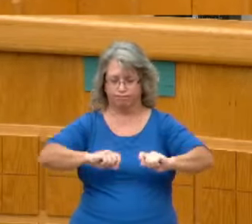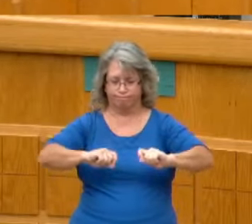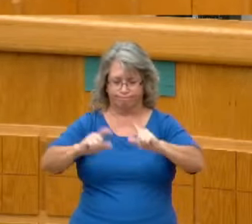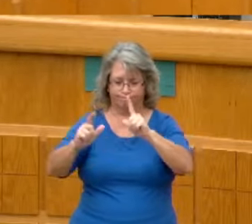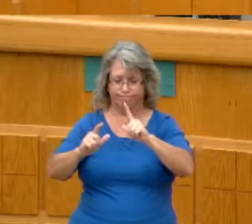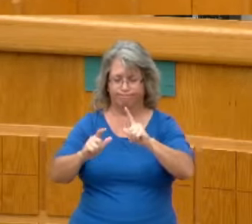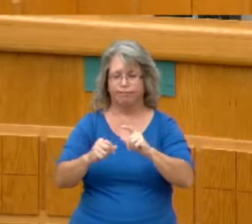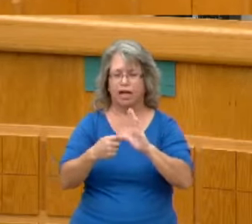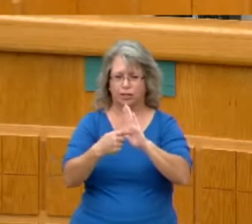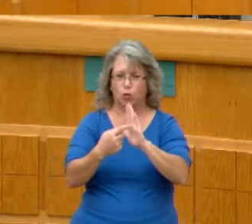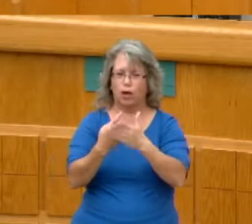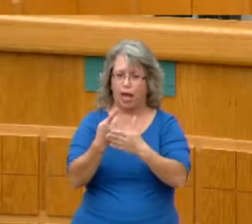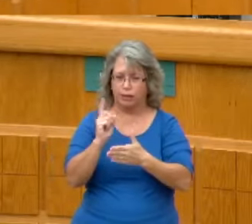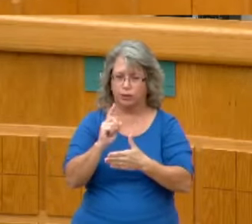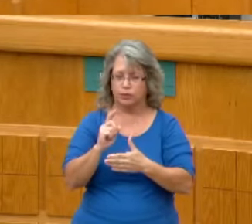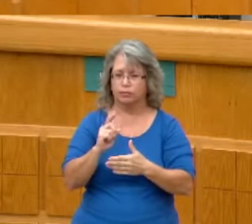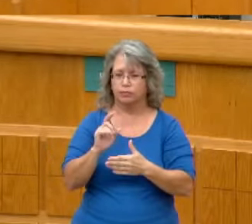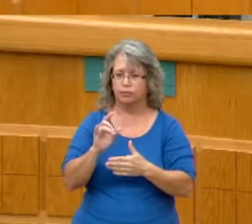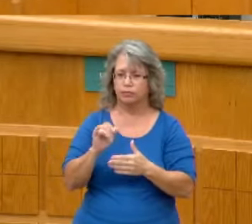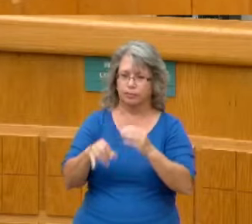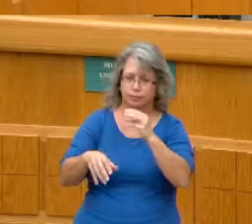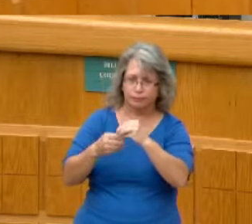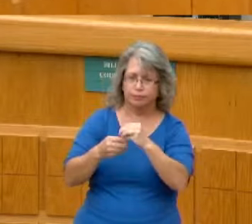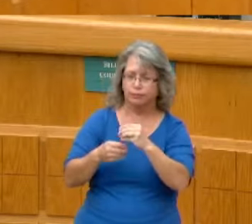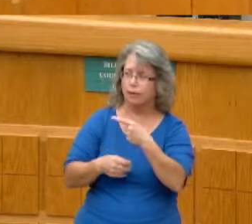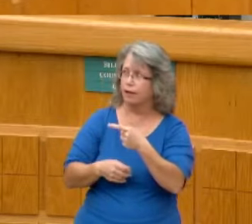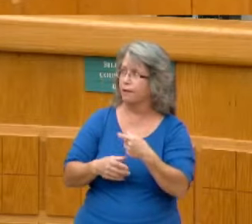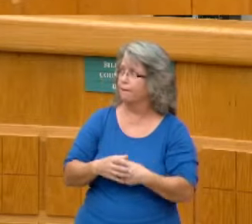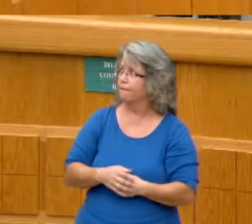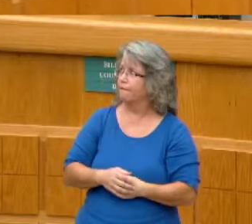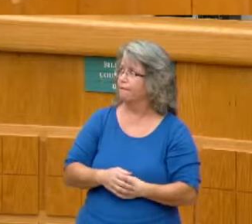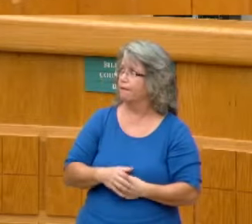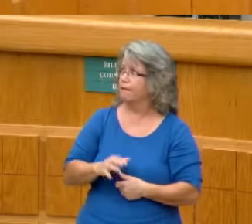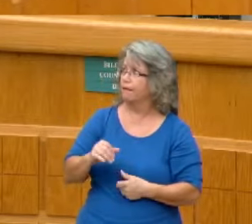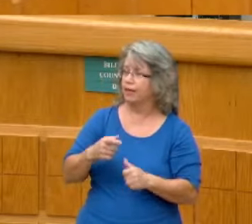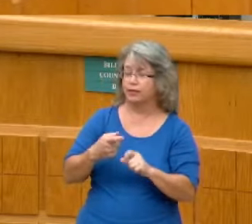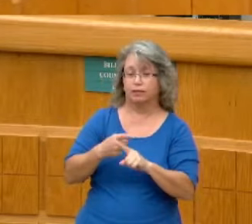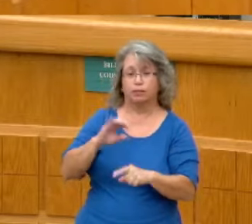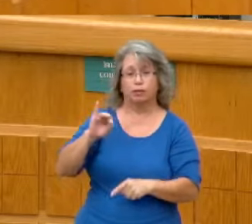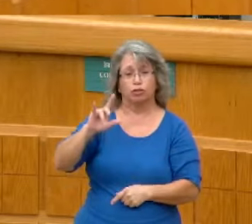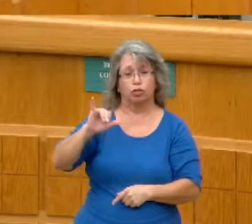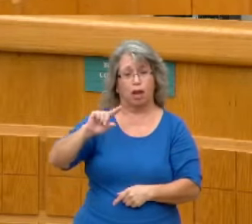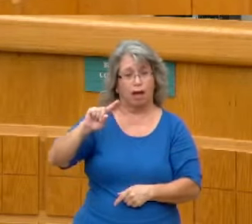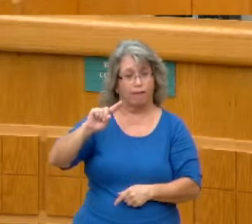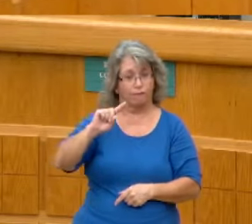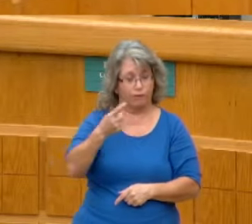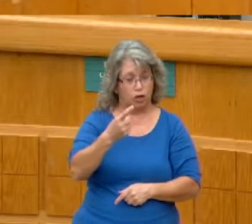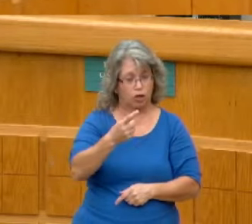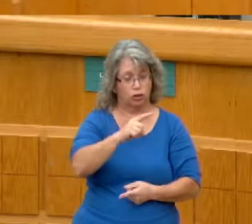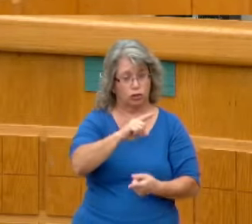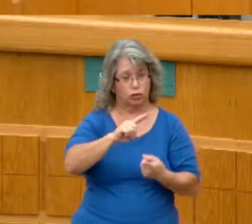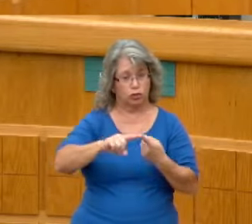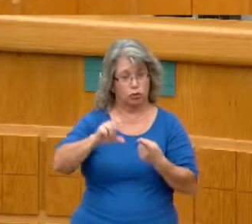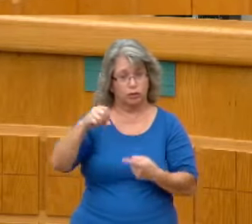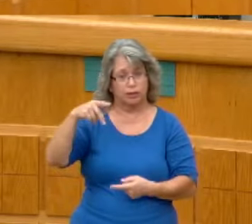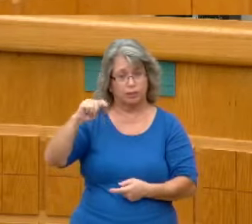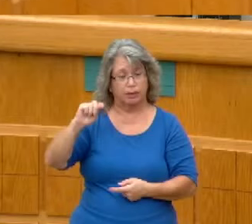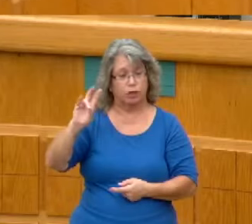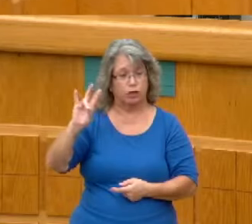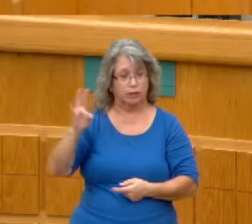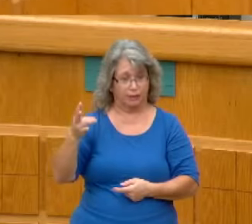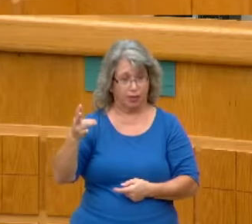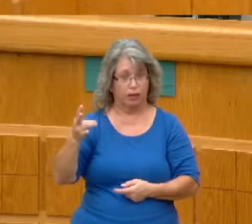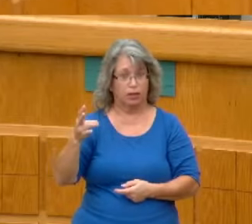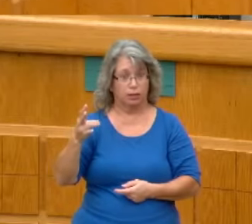slide here is going to show you from July 1st through September the 7th, kind of cumulative over